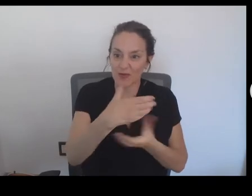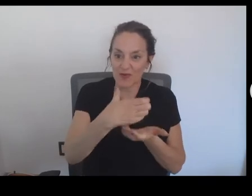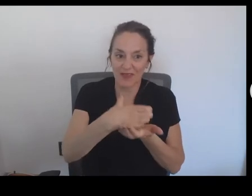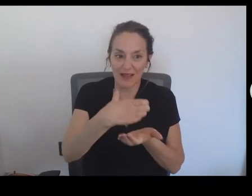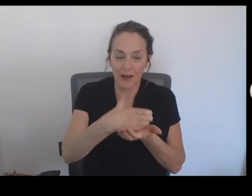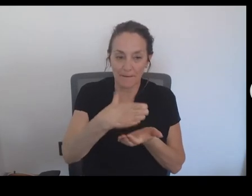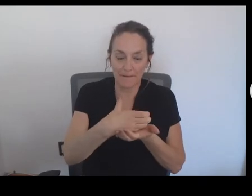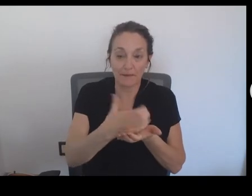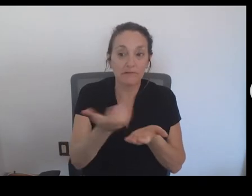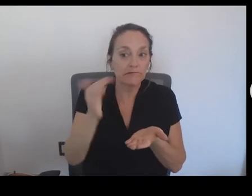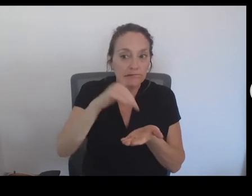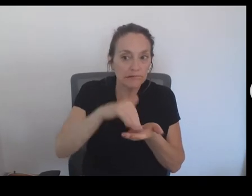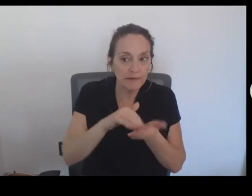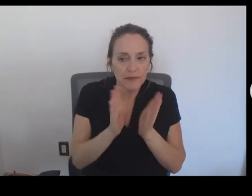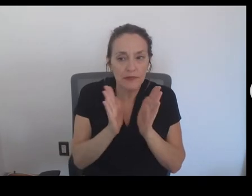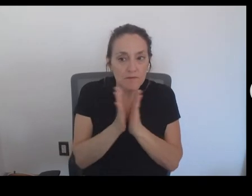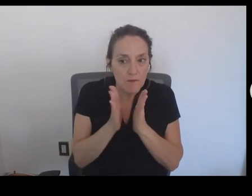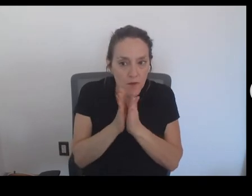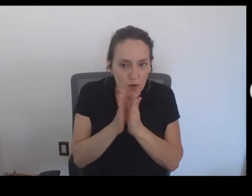very small.